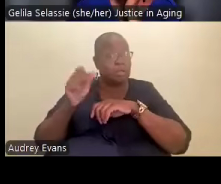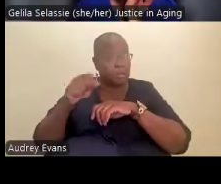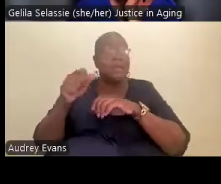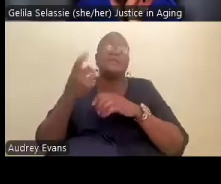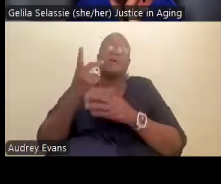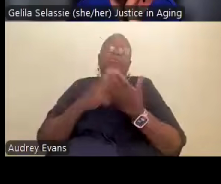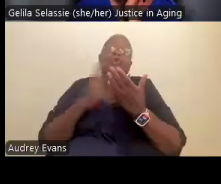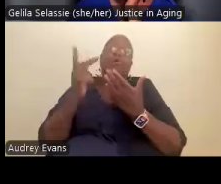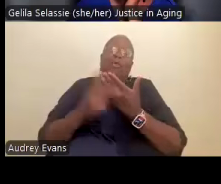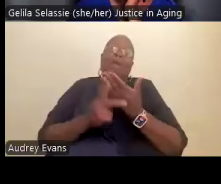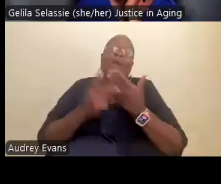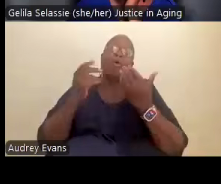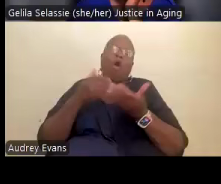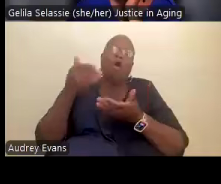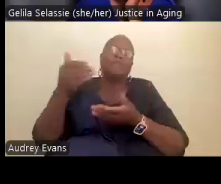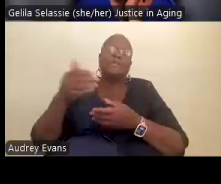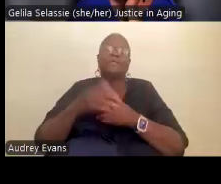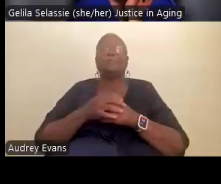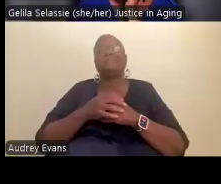programs that very often is